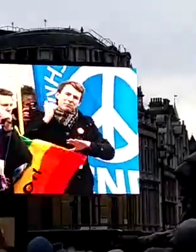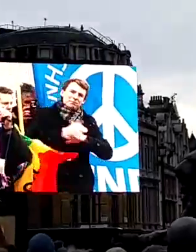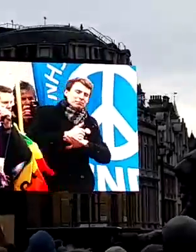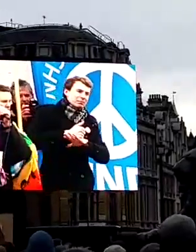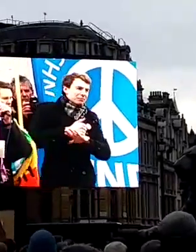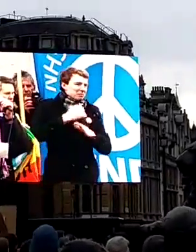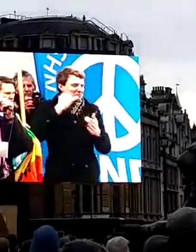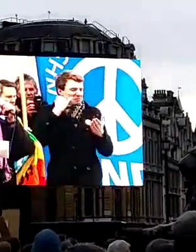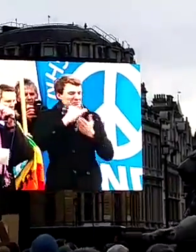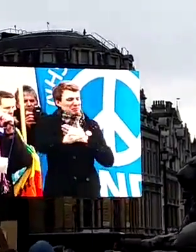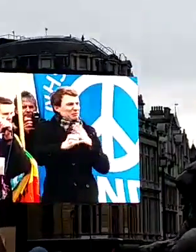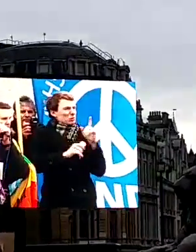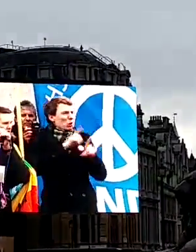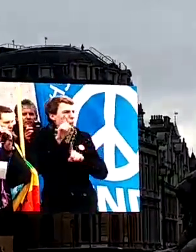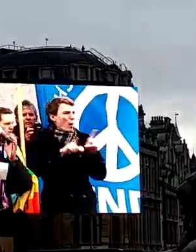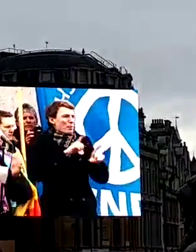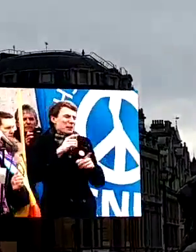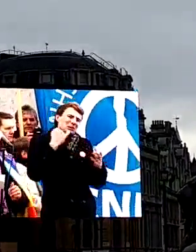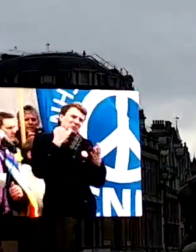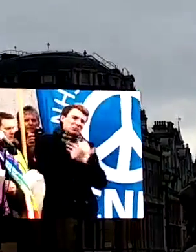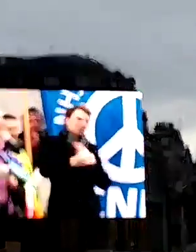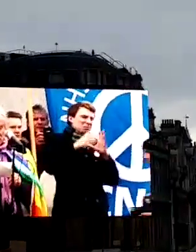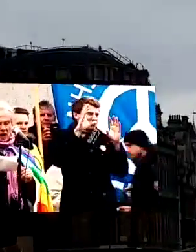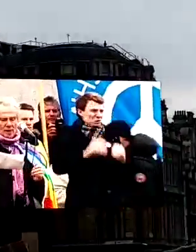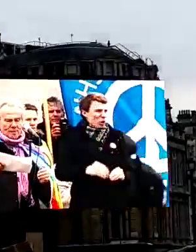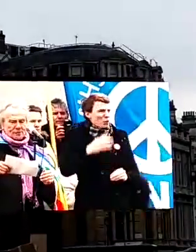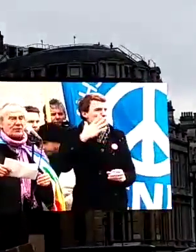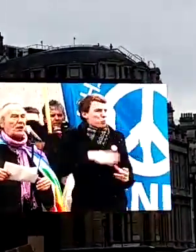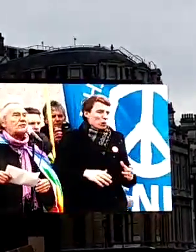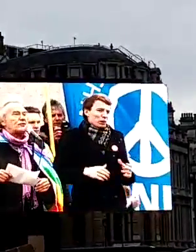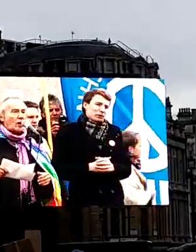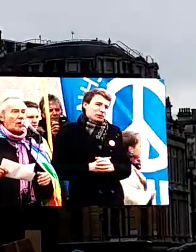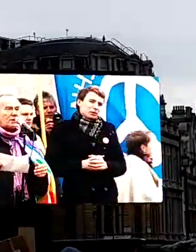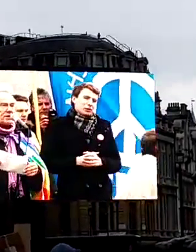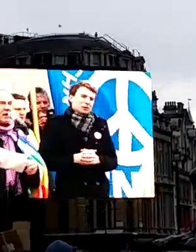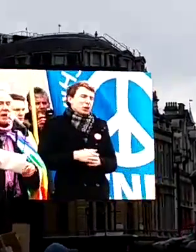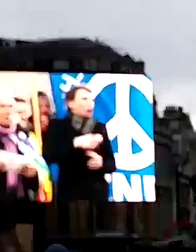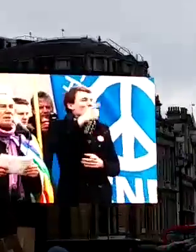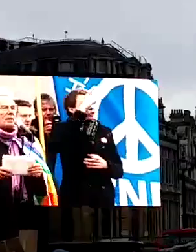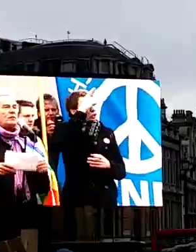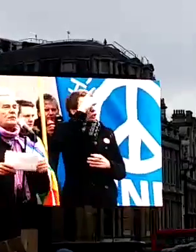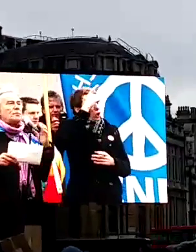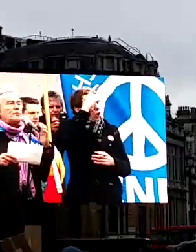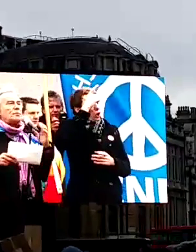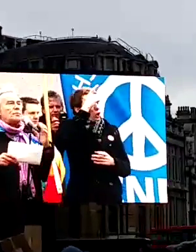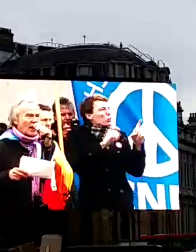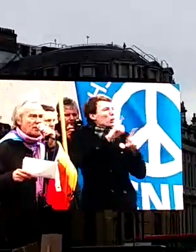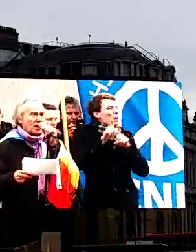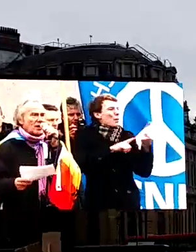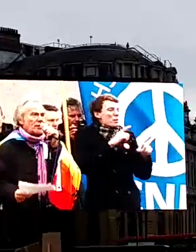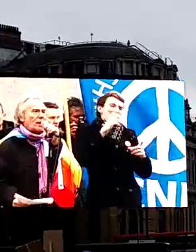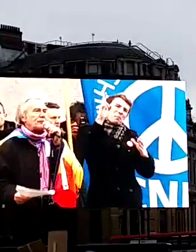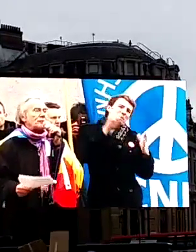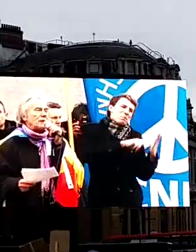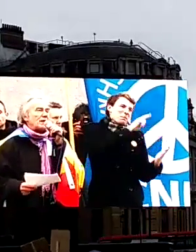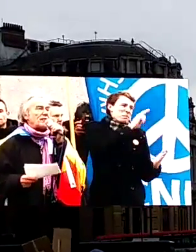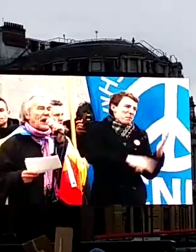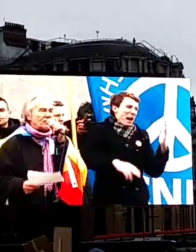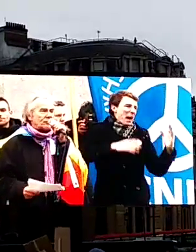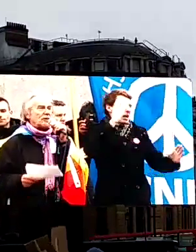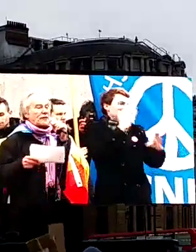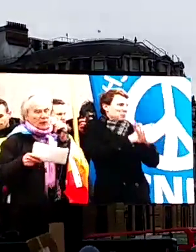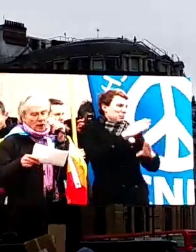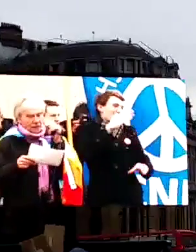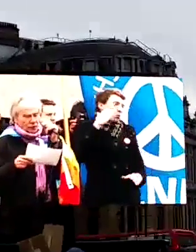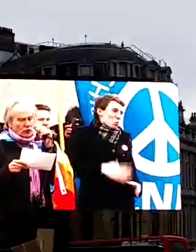nuclear weapons. We don't want to have UF nuclear weapons in Germany. We want to ban them. We want to be a